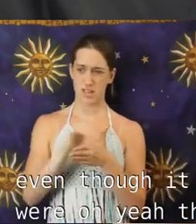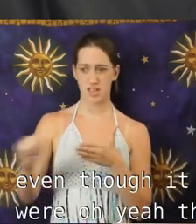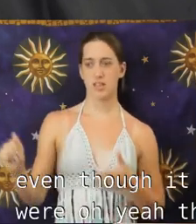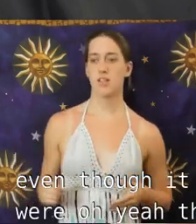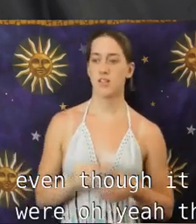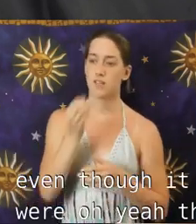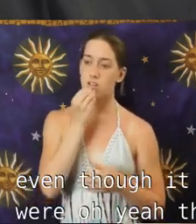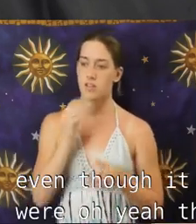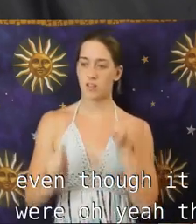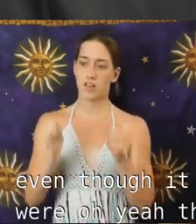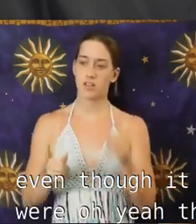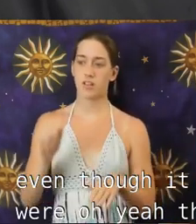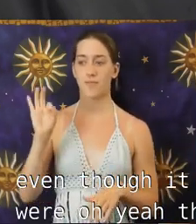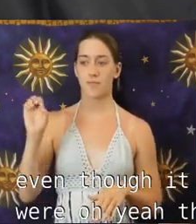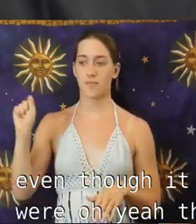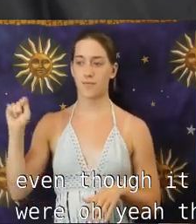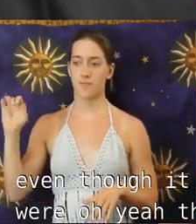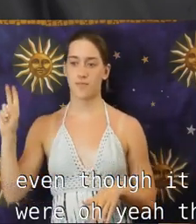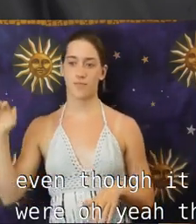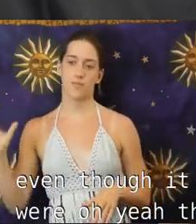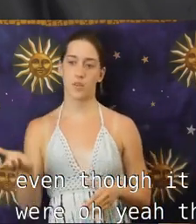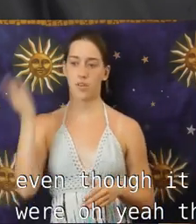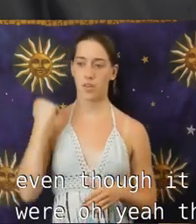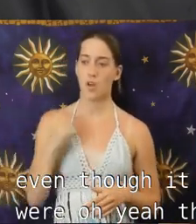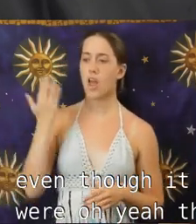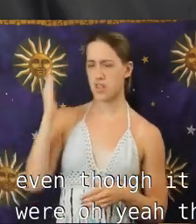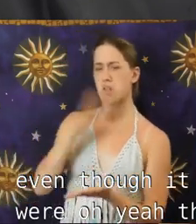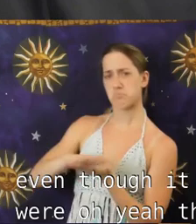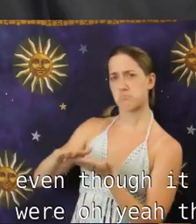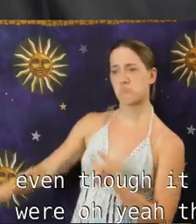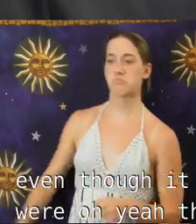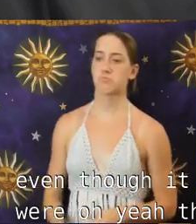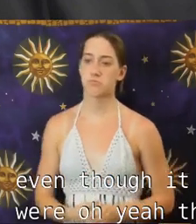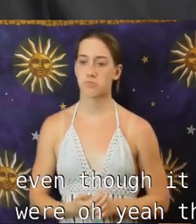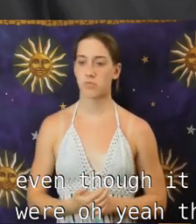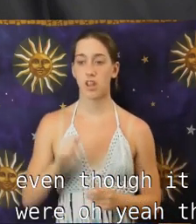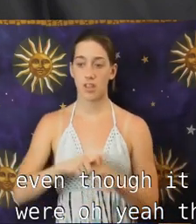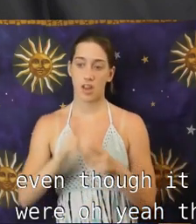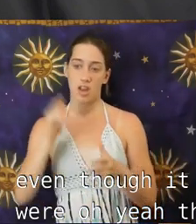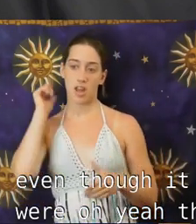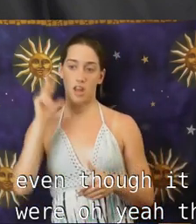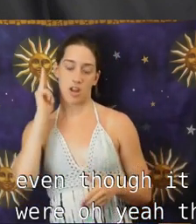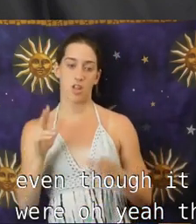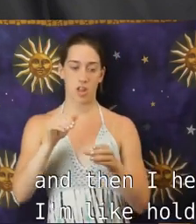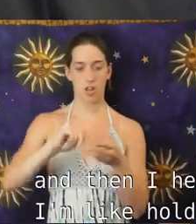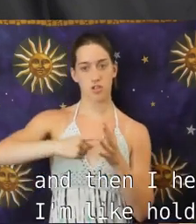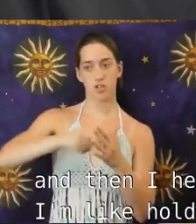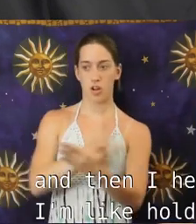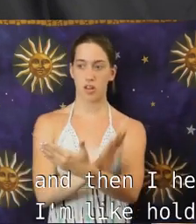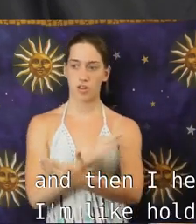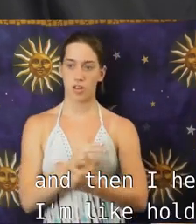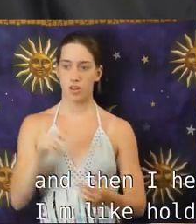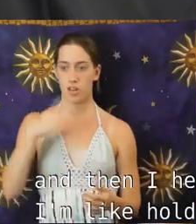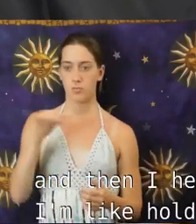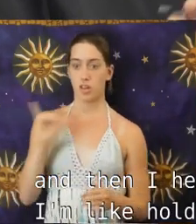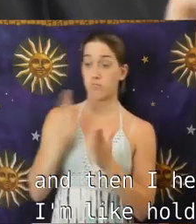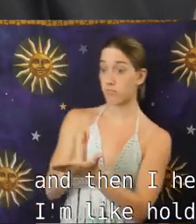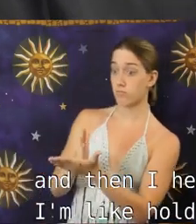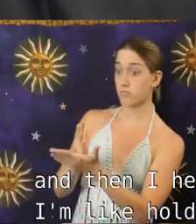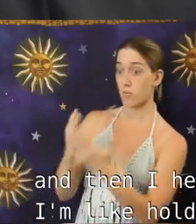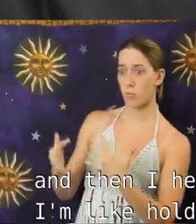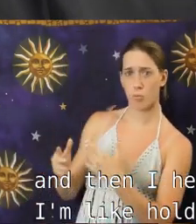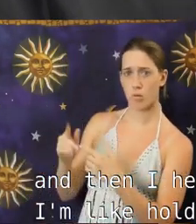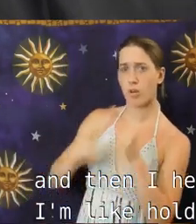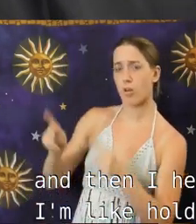even though it was expensive because there's still food trucks at a festival. But anyways, we're like, oh yeah, they sound pretty neat. They're pretty good. And then I hear the opening